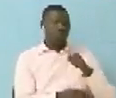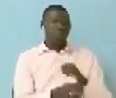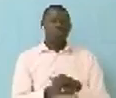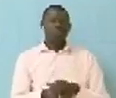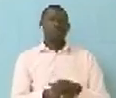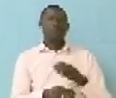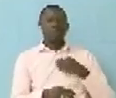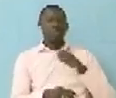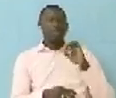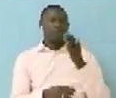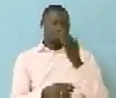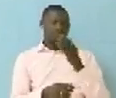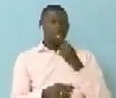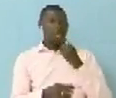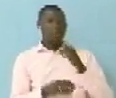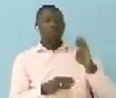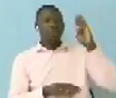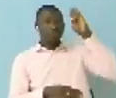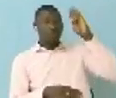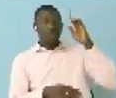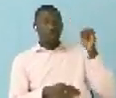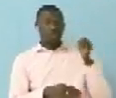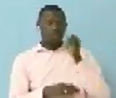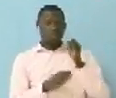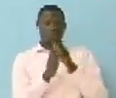And I can swear to the Holy Quran again,